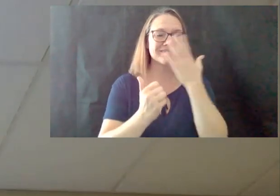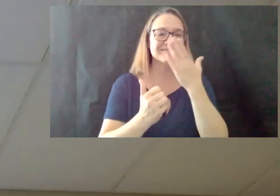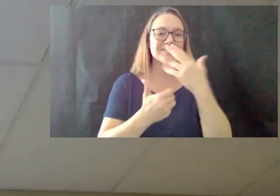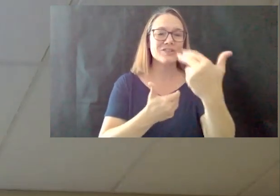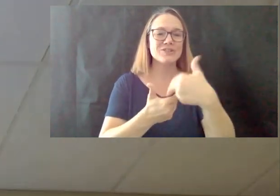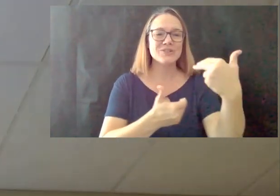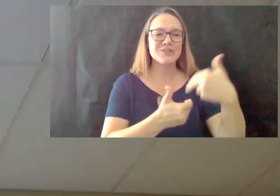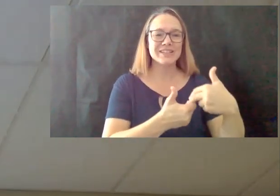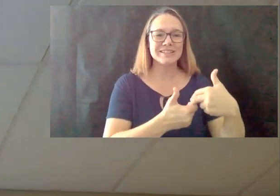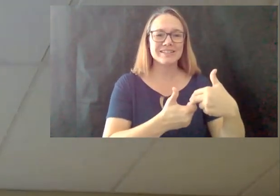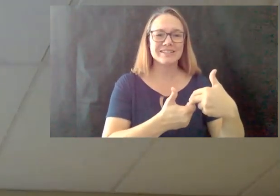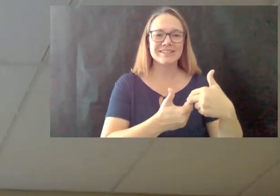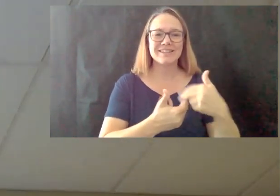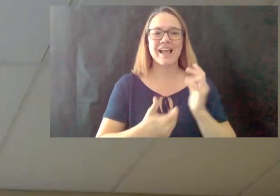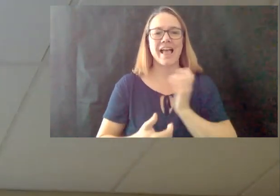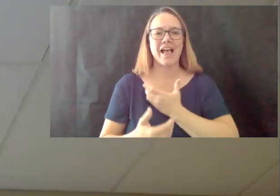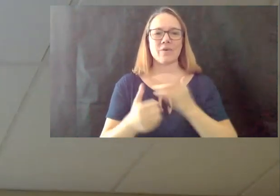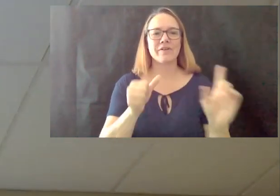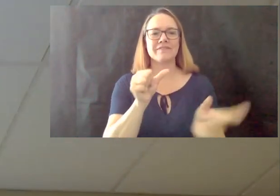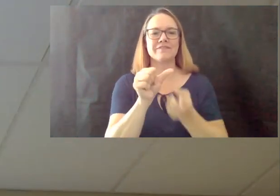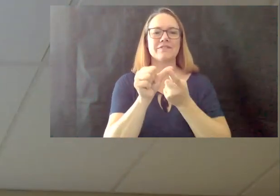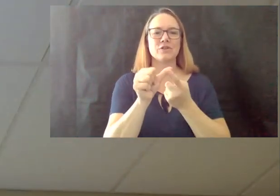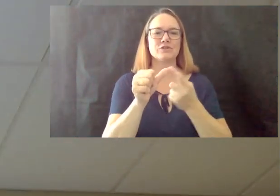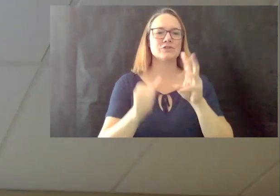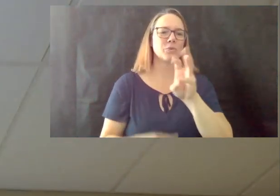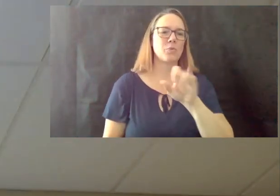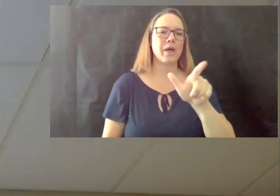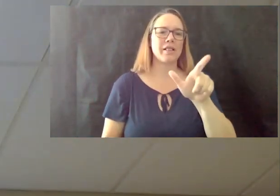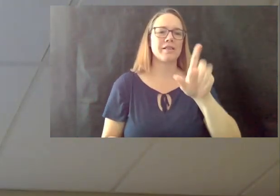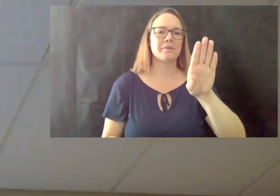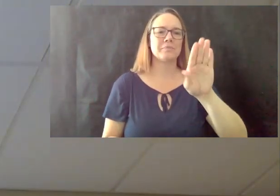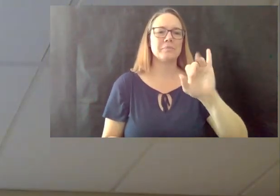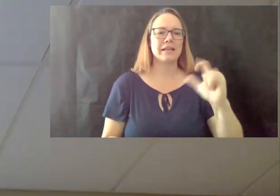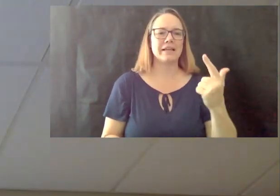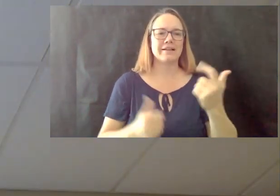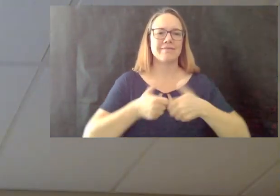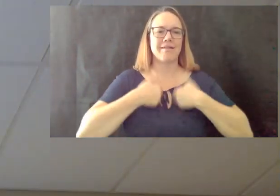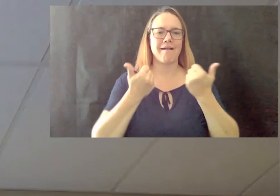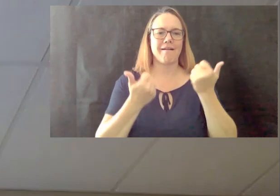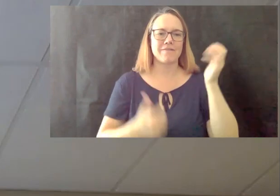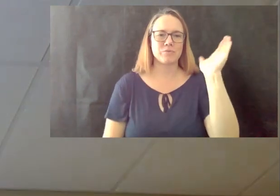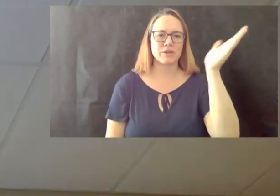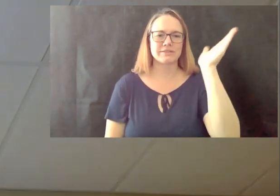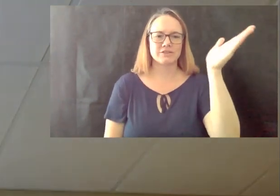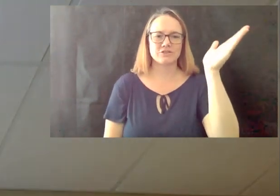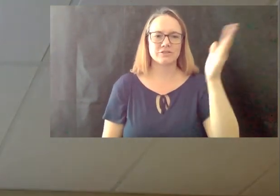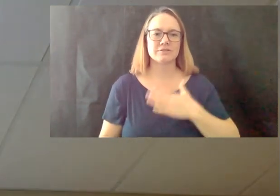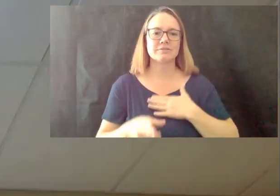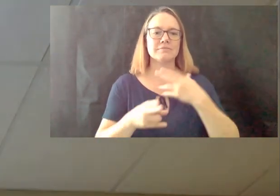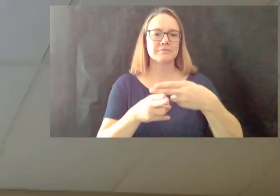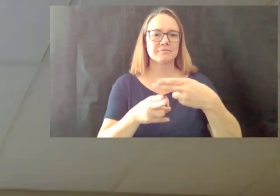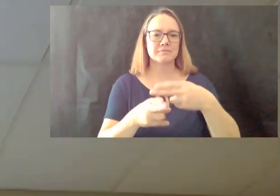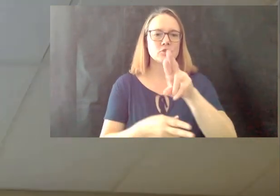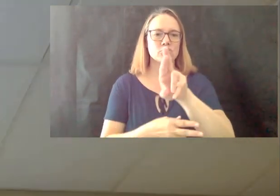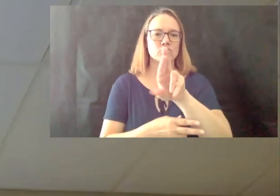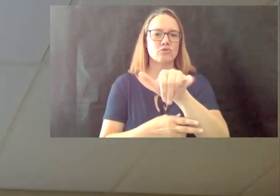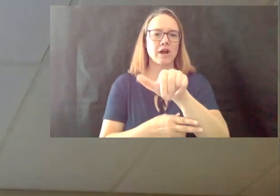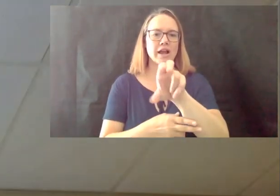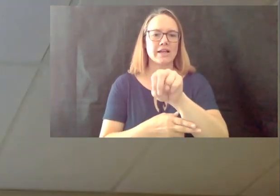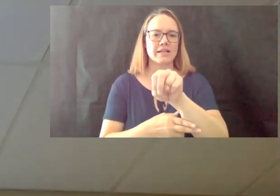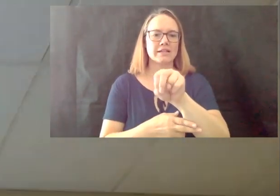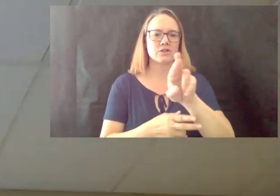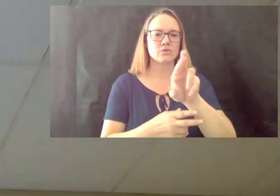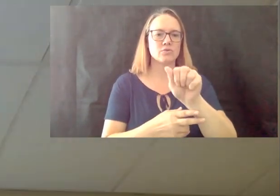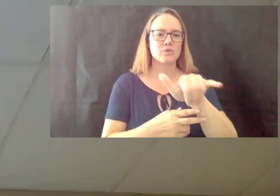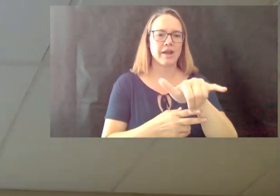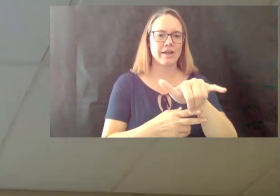for joining us today. This is going to be our first Wellbeing Live presentation. And my name is Ryan Ray.